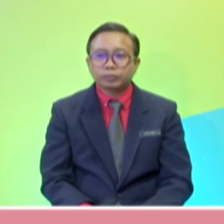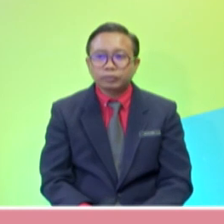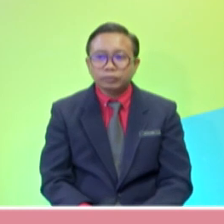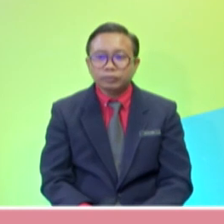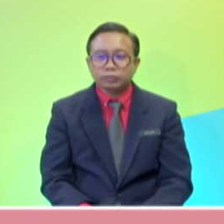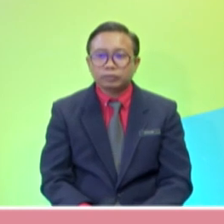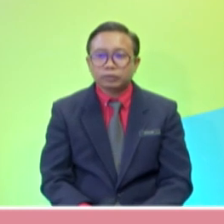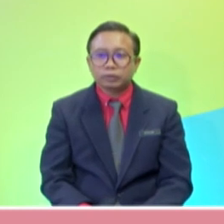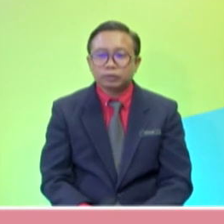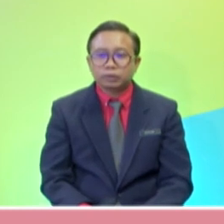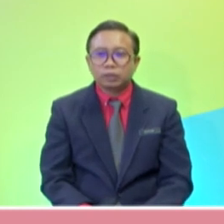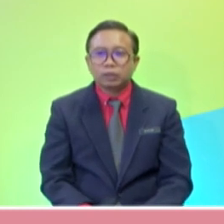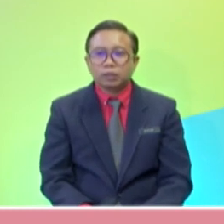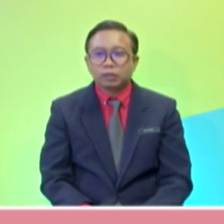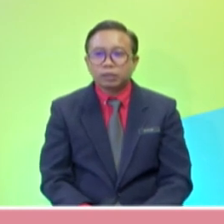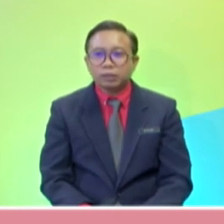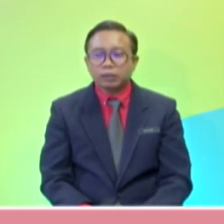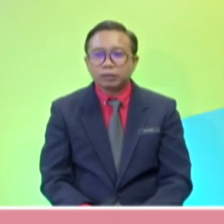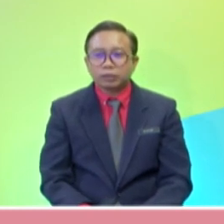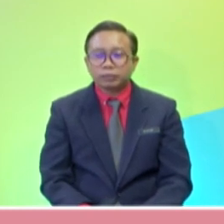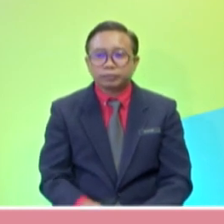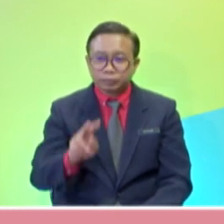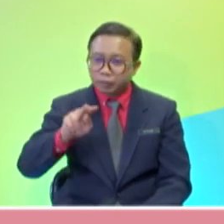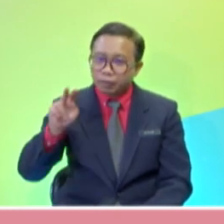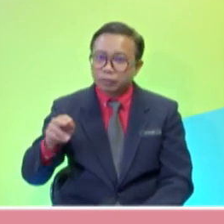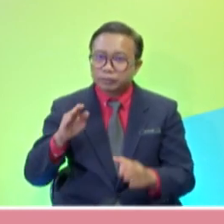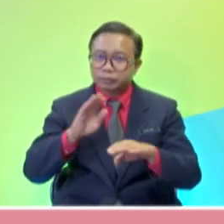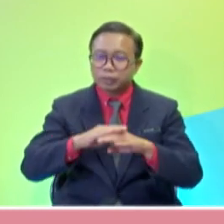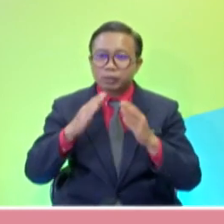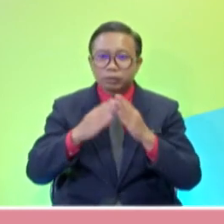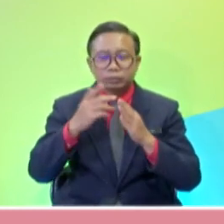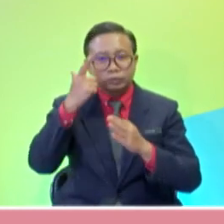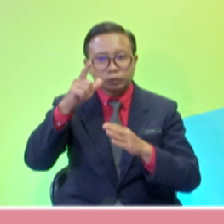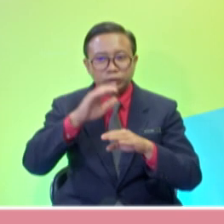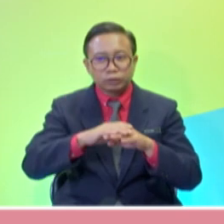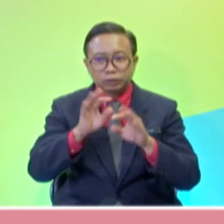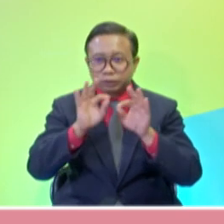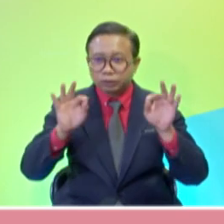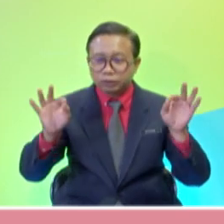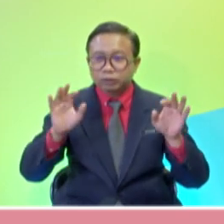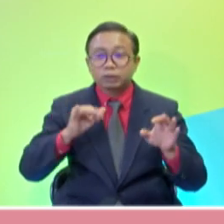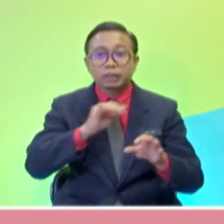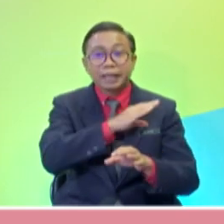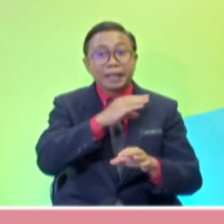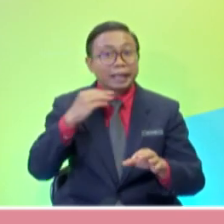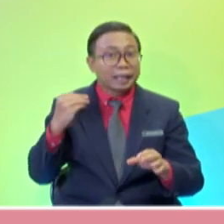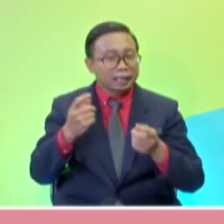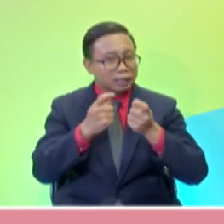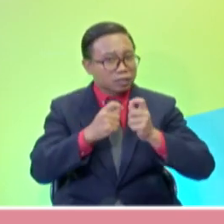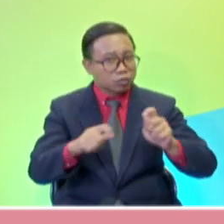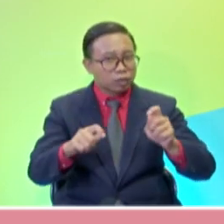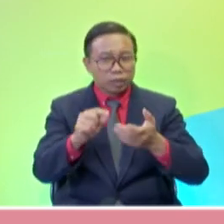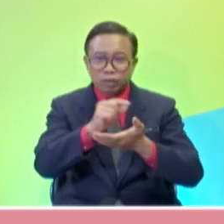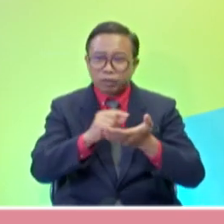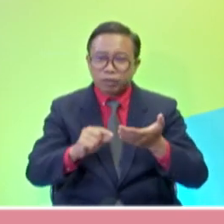Okay. Okay. So, guys at home, my pupils at home, have a look at the sentences and try to